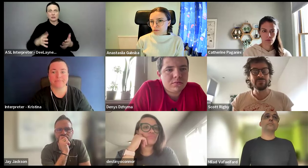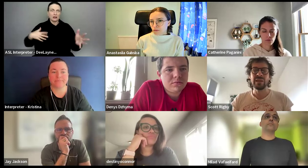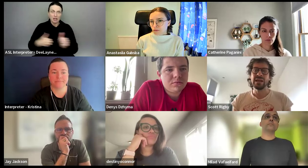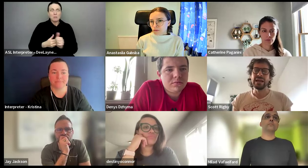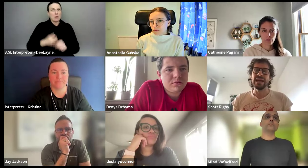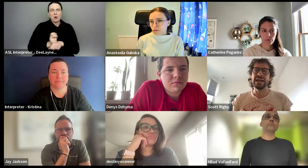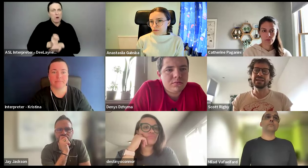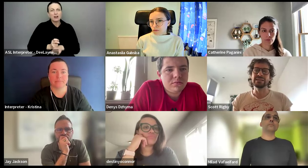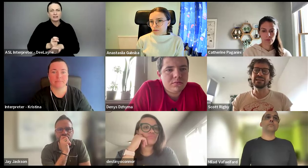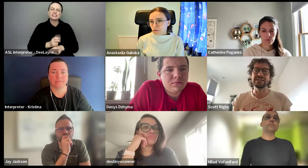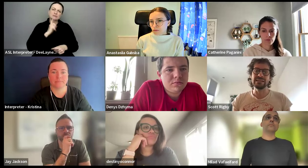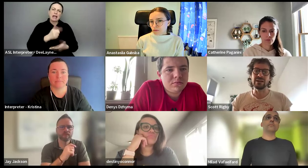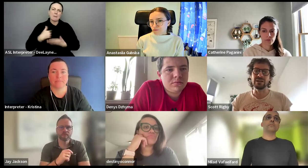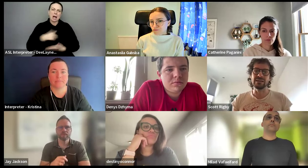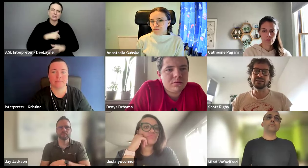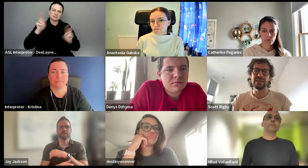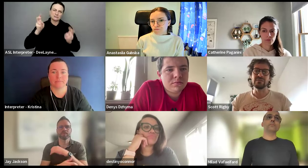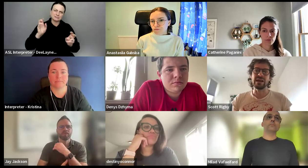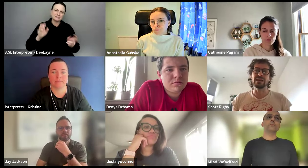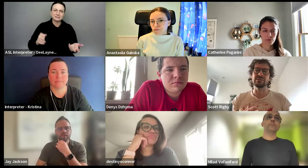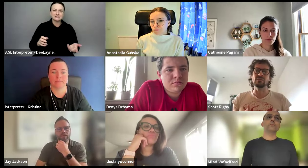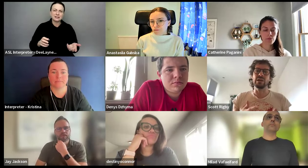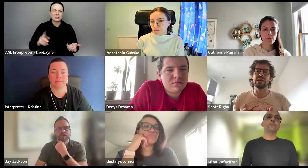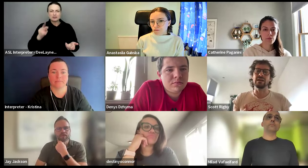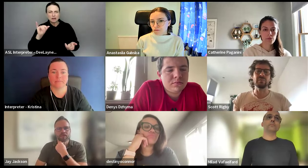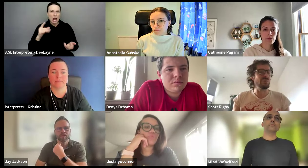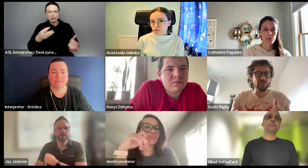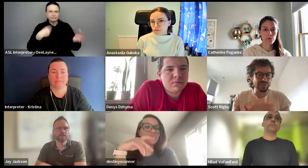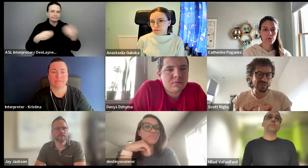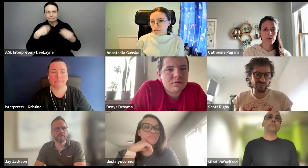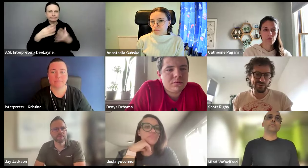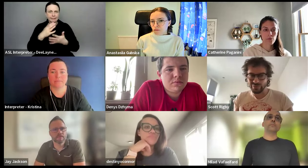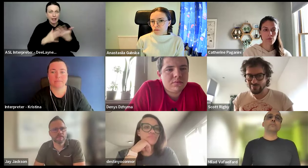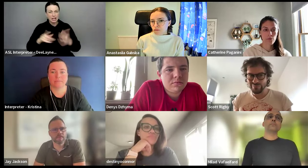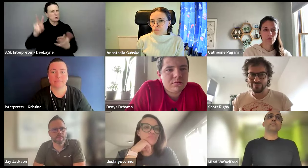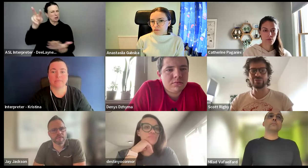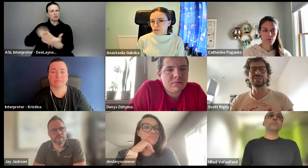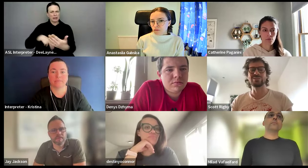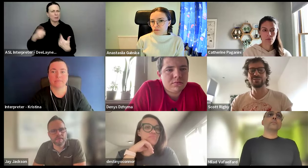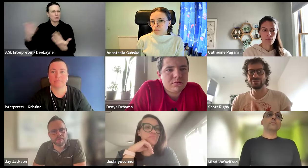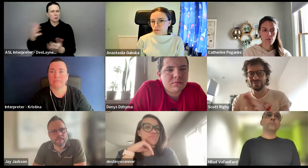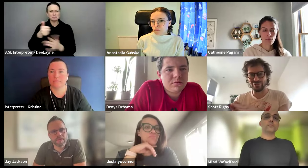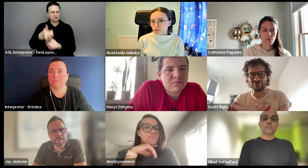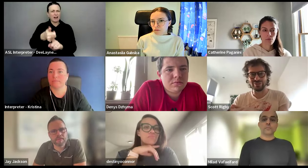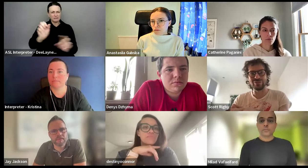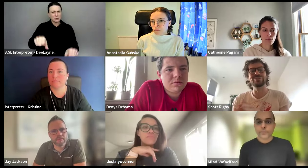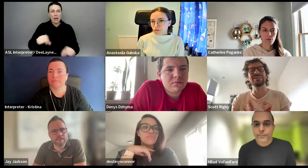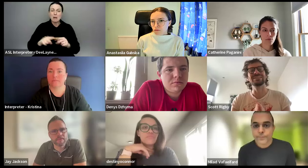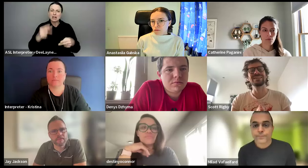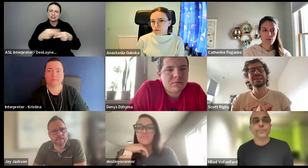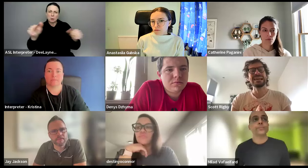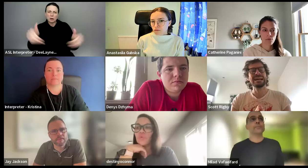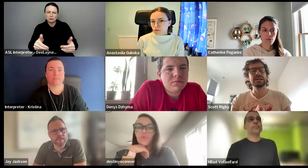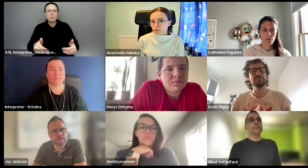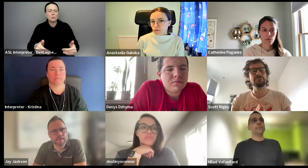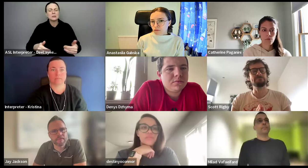with. And the idea there is that is a way, I mean, you can read this proposal, but just as a short intro to